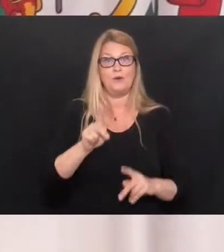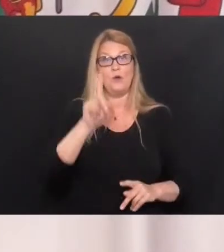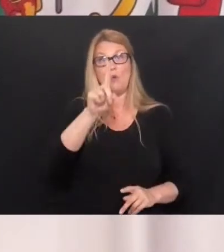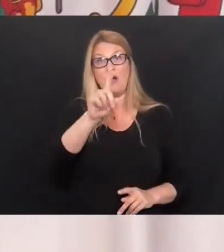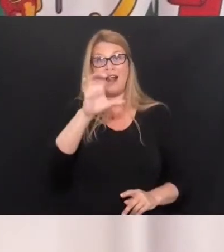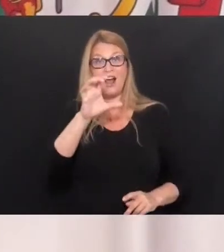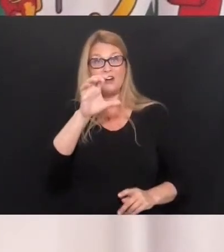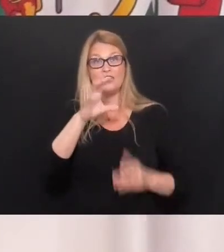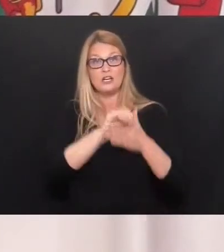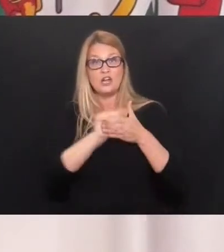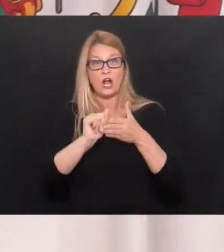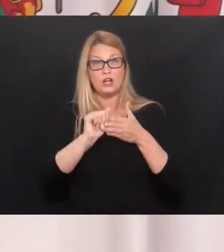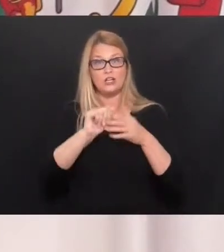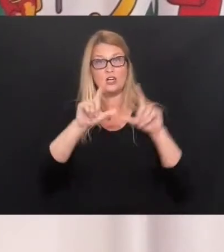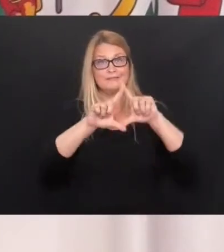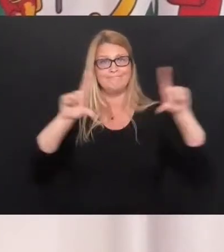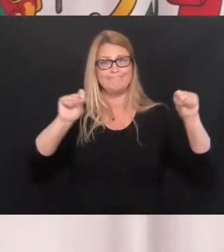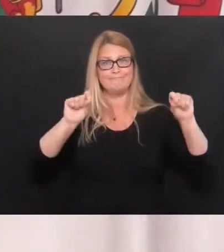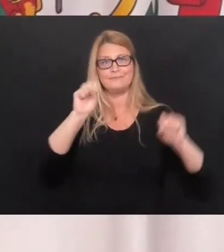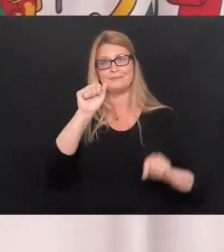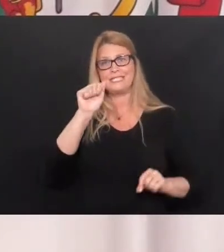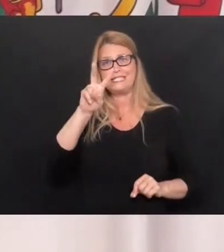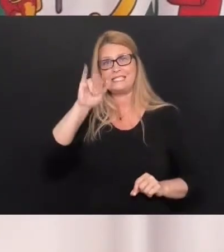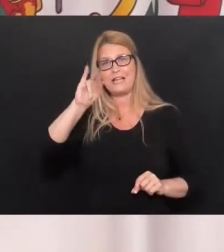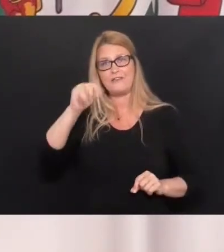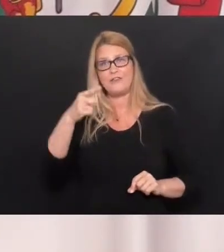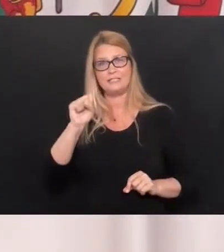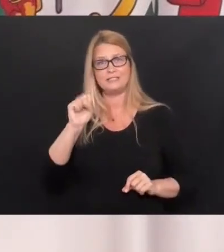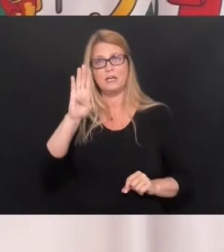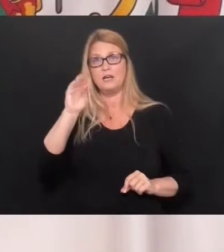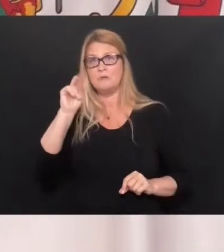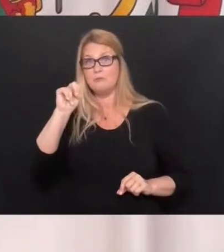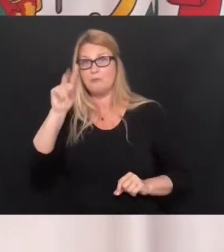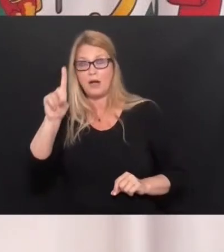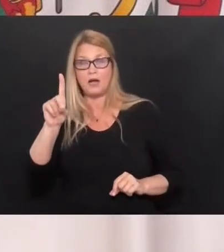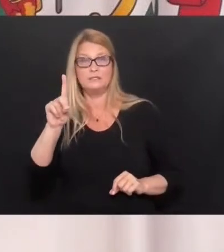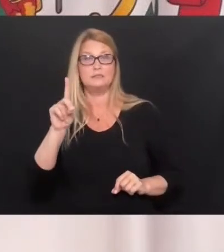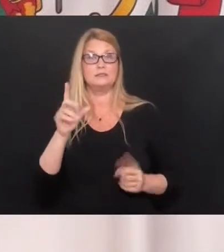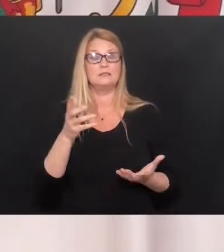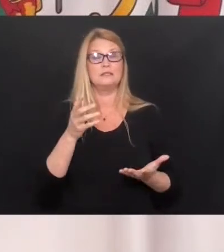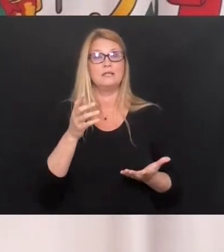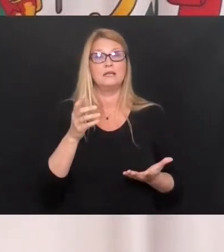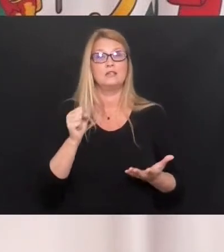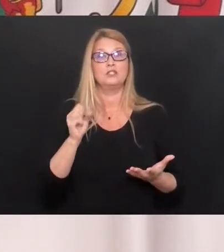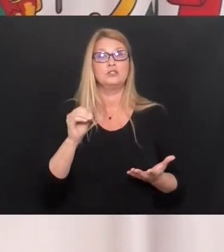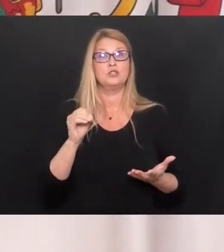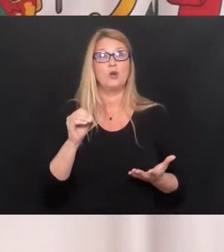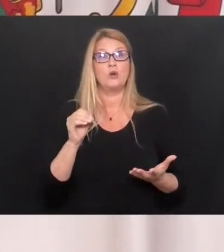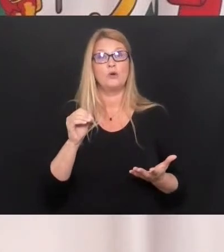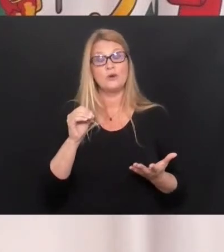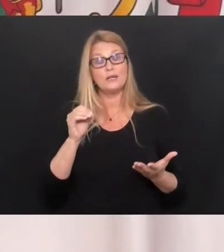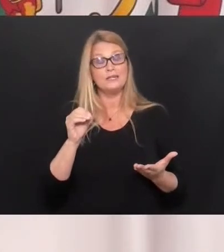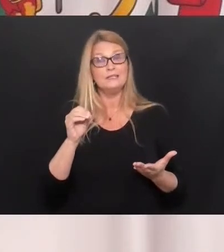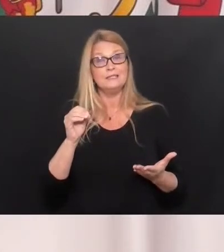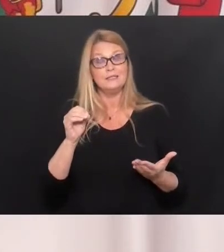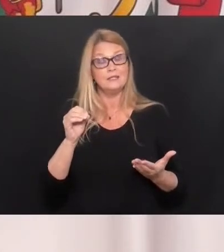$100 savings bond. It's something that they can keep or they can turn in or whatever it may be. But nevertheless,